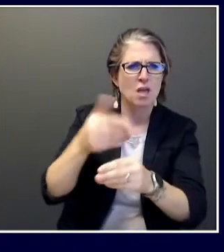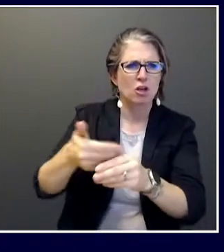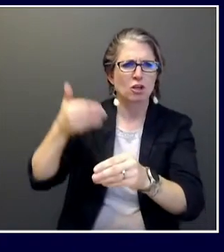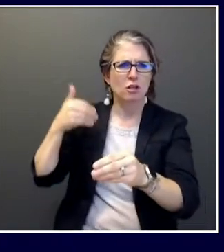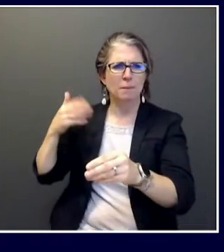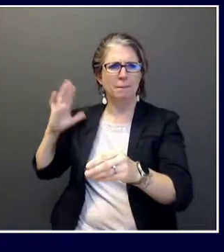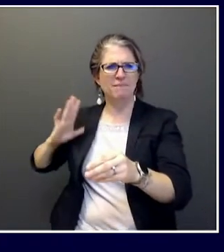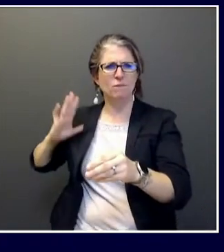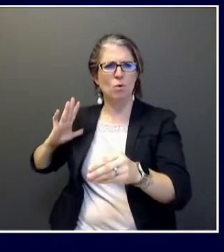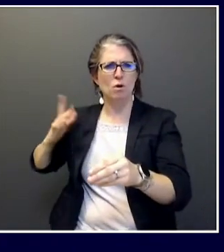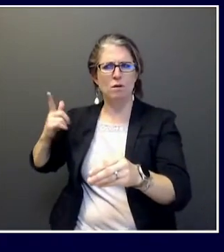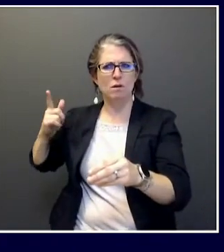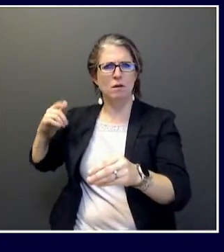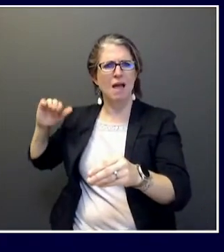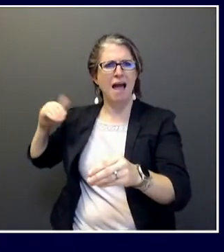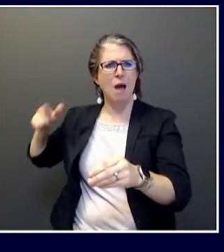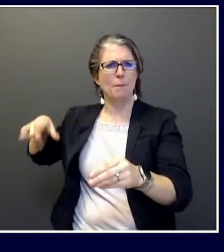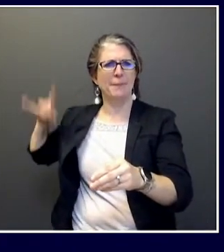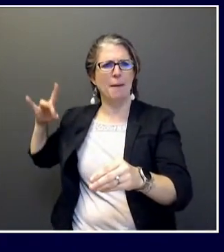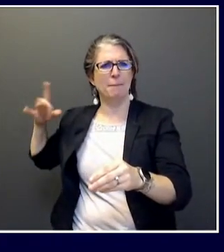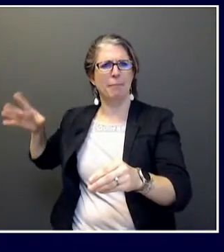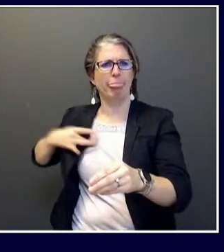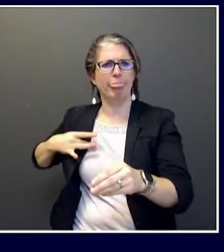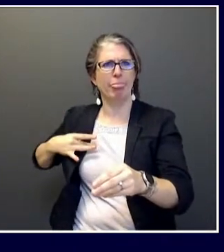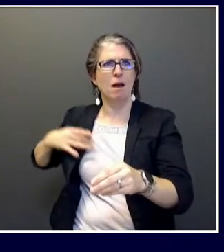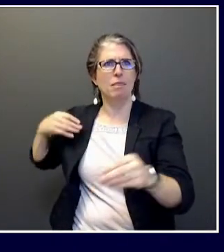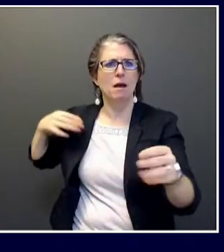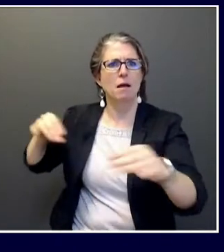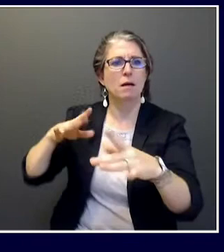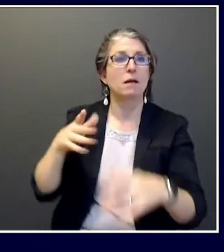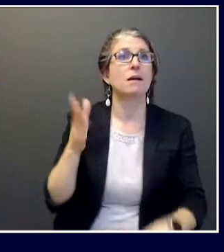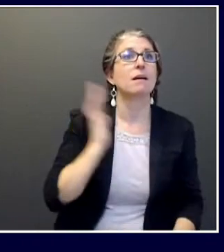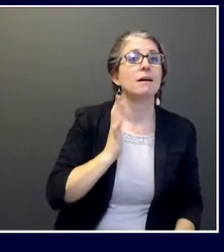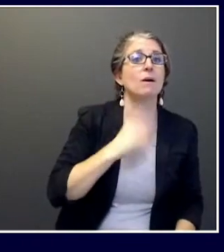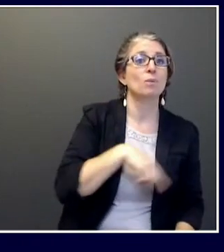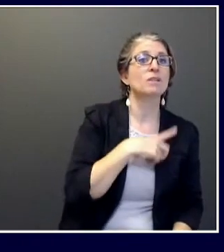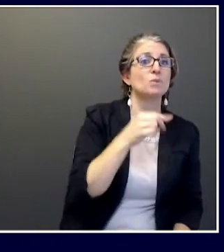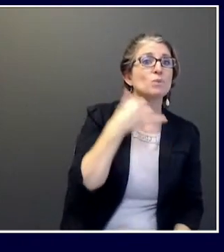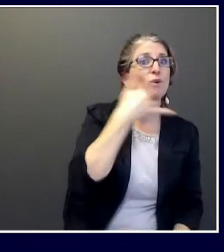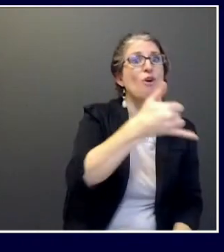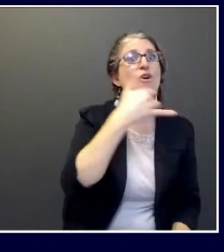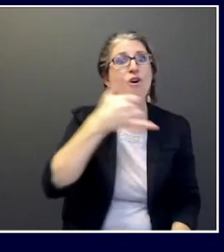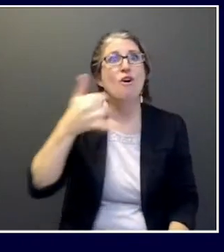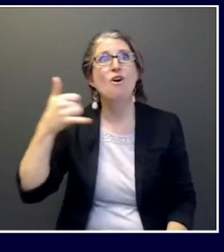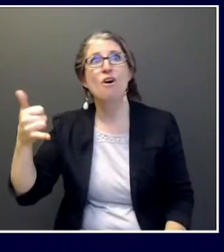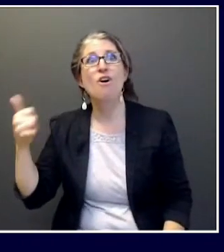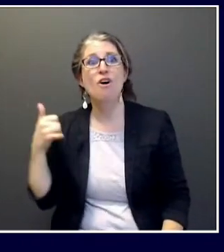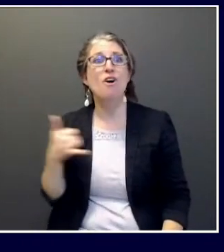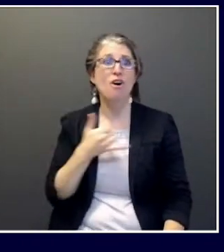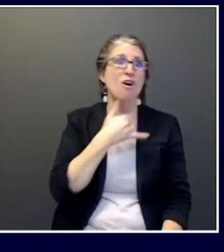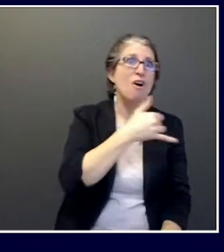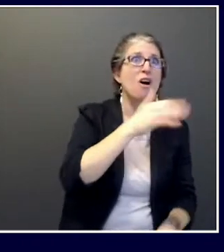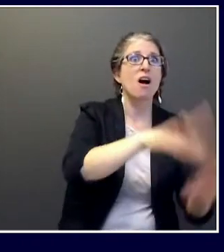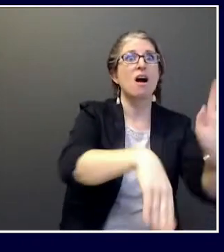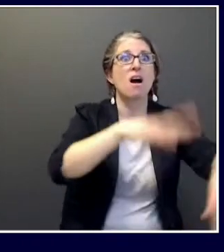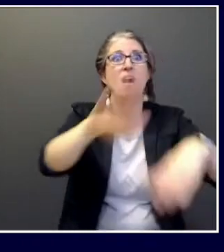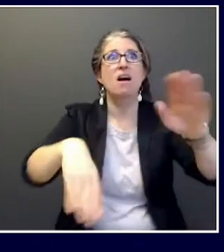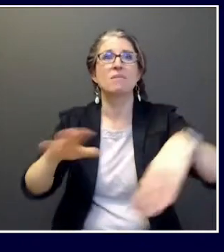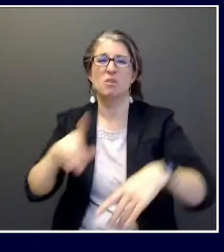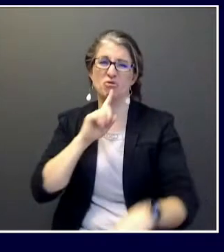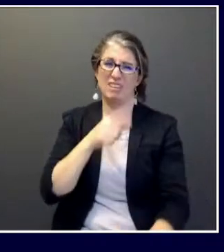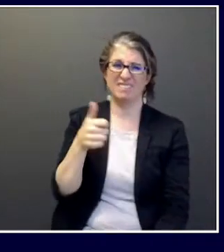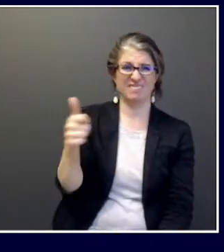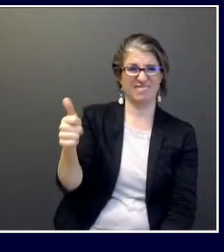narrow down the window as much as possible so we're not needlessly scaring folks, but also targeting individuals who may have been